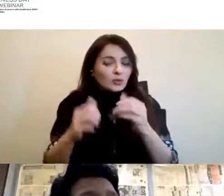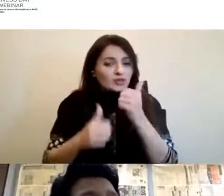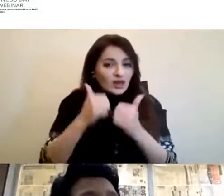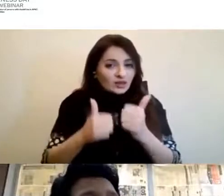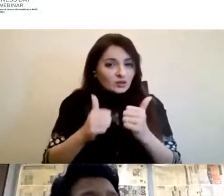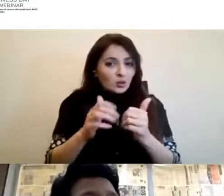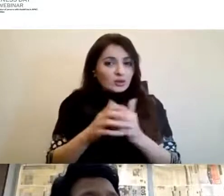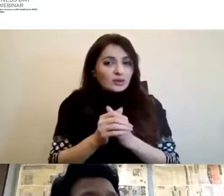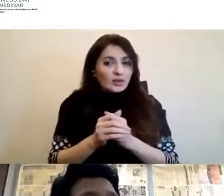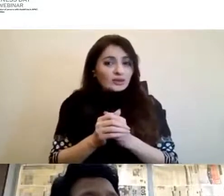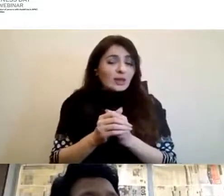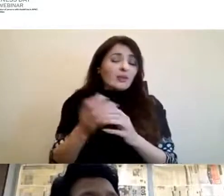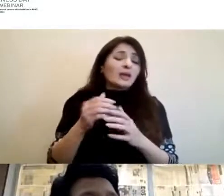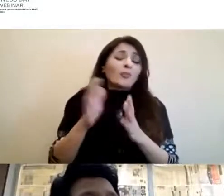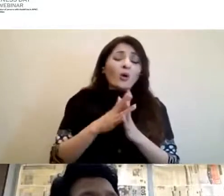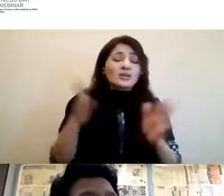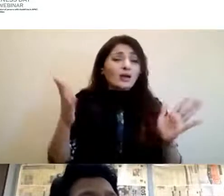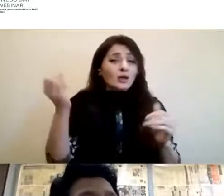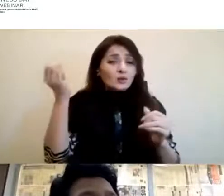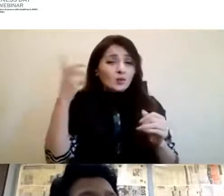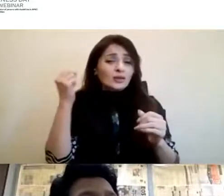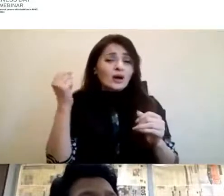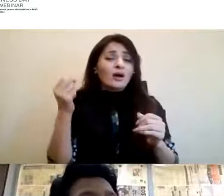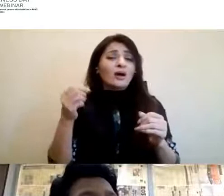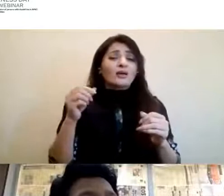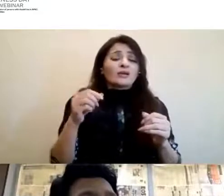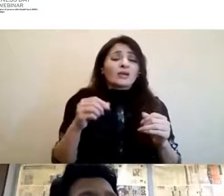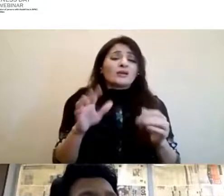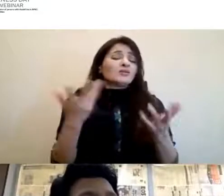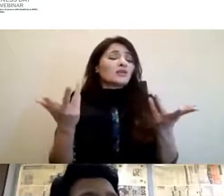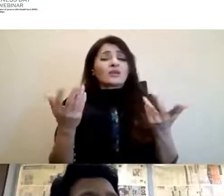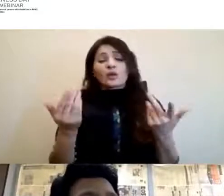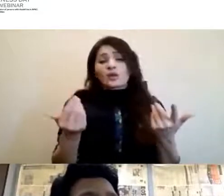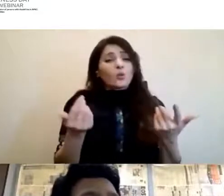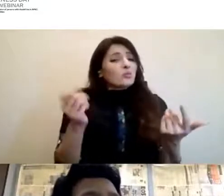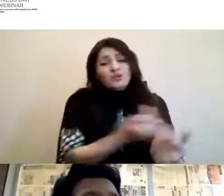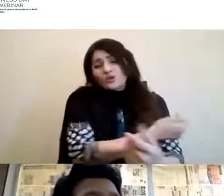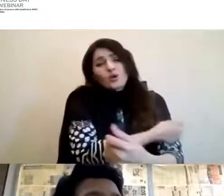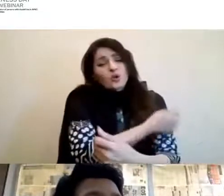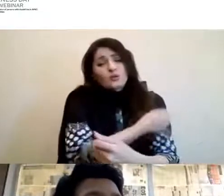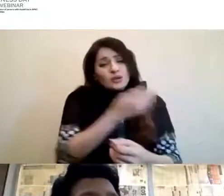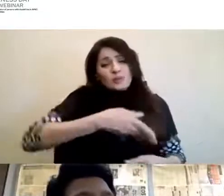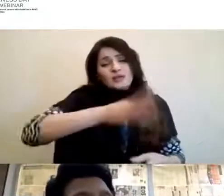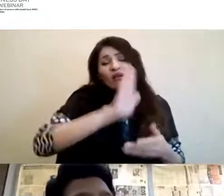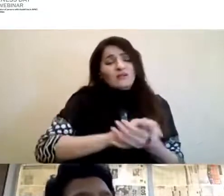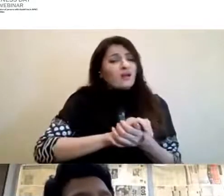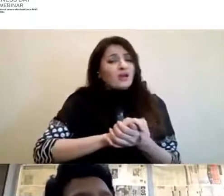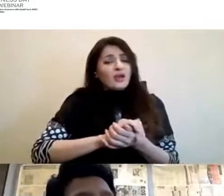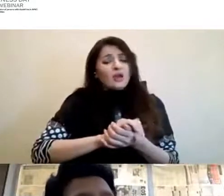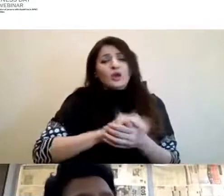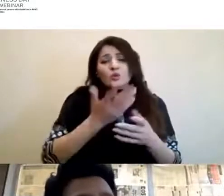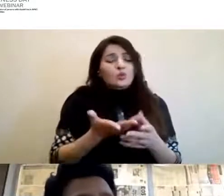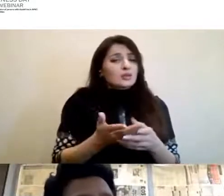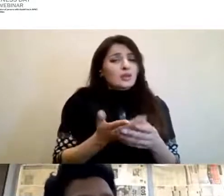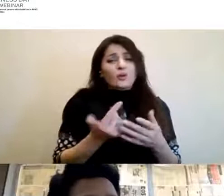lot about the difficulty of contacting a doctor's office to make an appointment, for example, or contacting